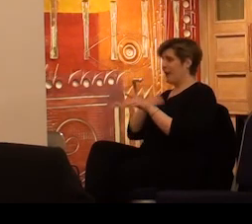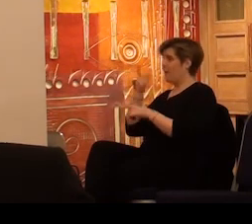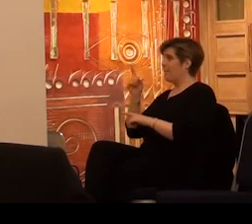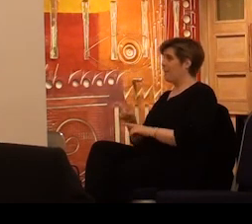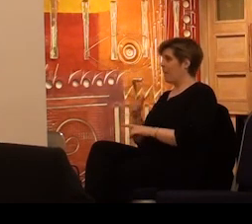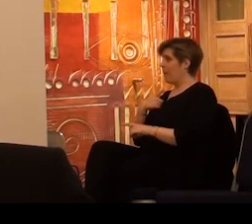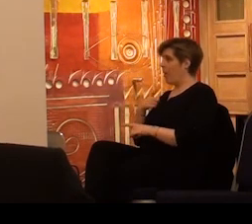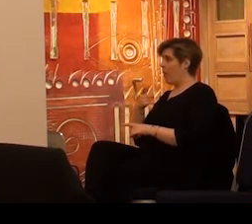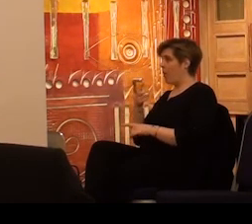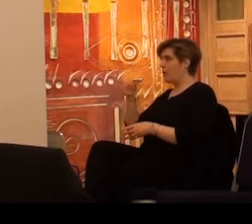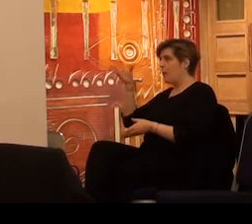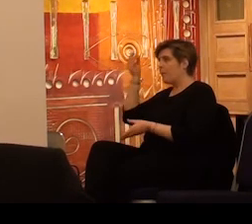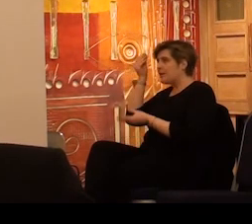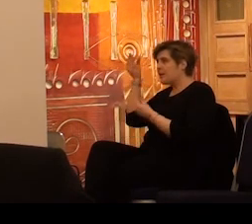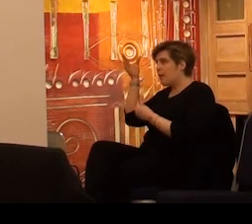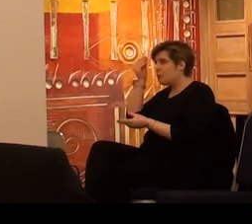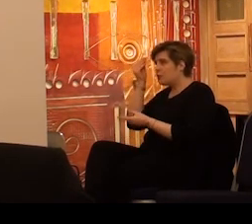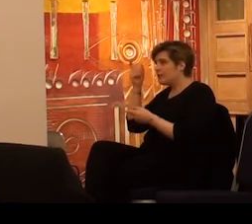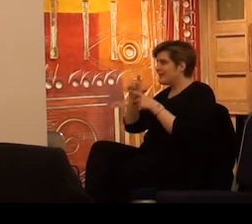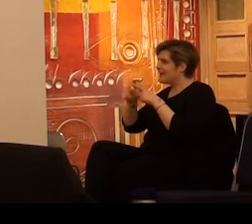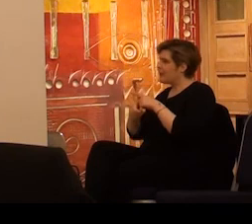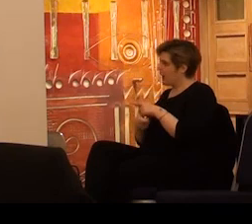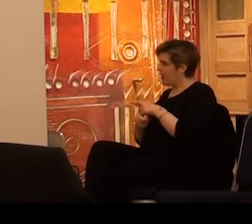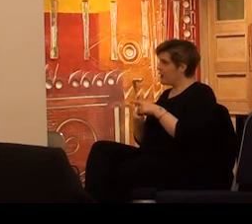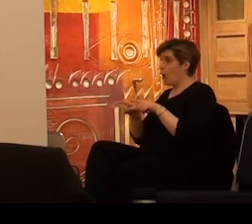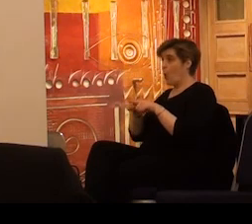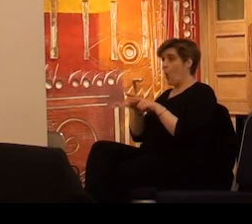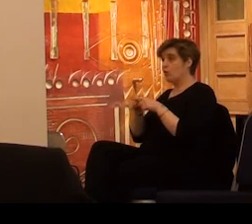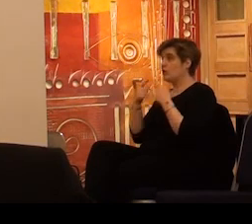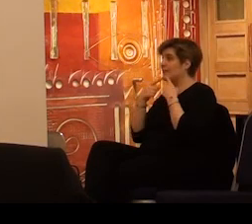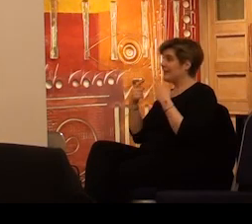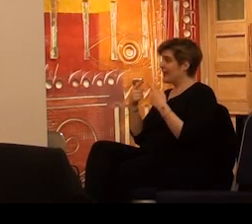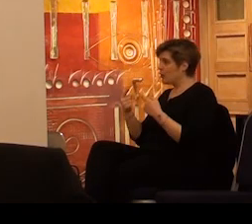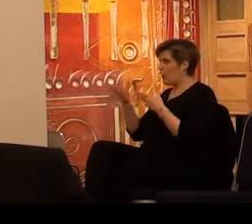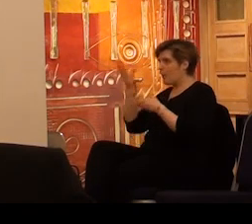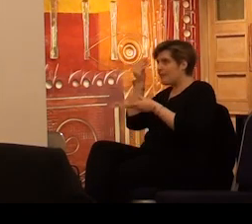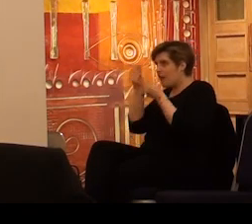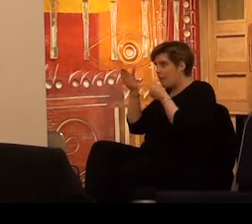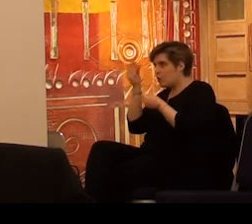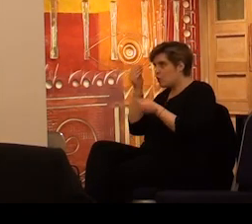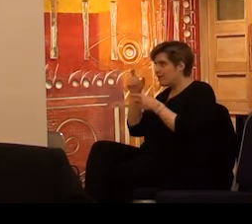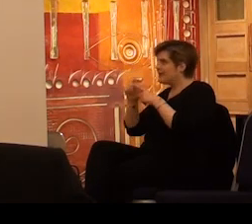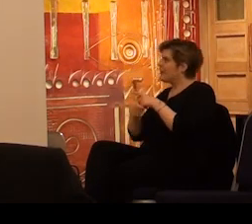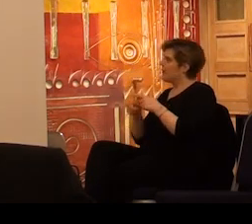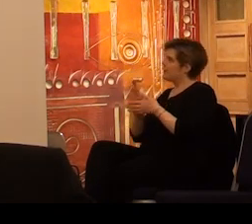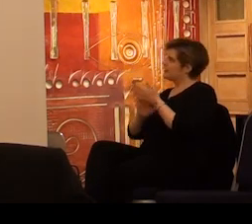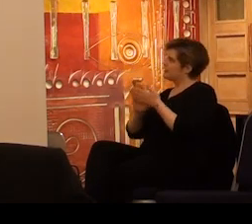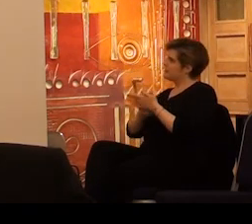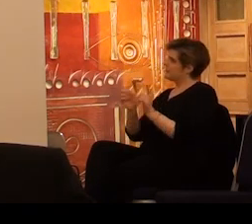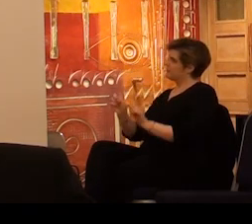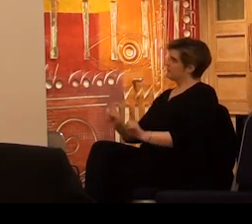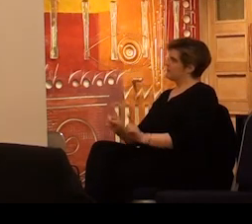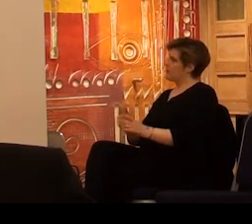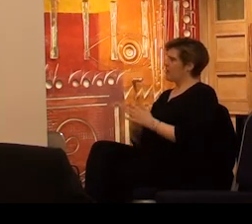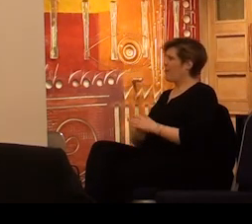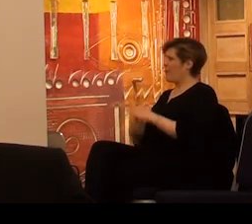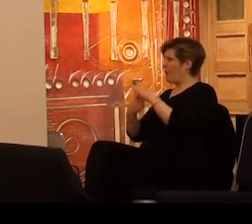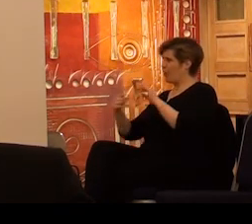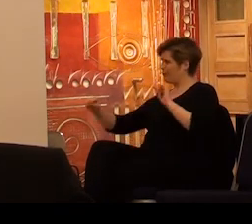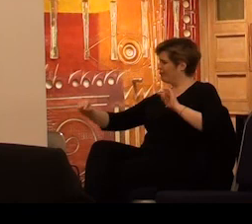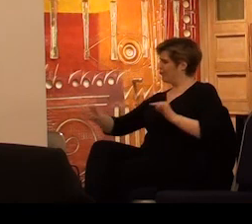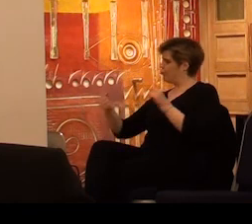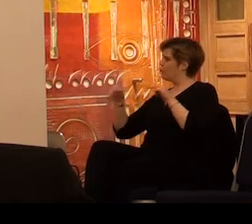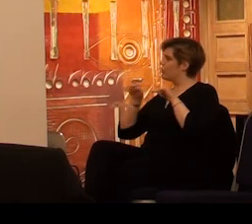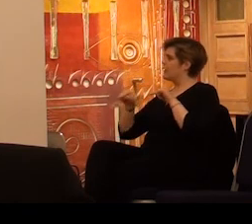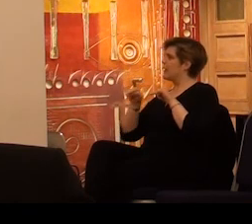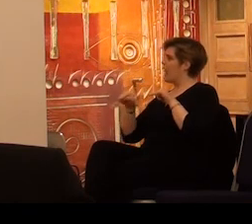perceptions of disability and teachers' perceptions of what is disability as well. And I think it's important to challenge that